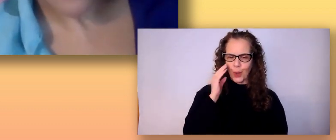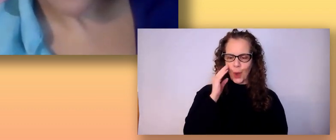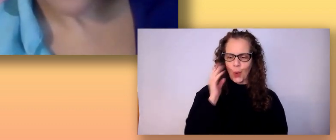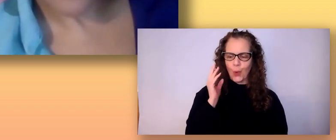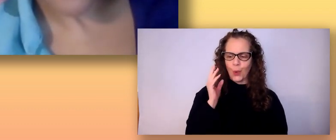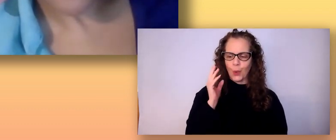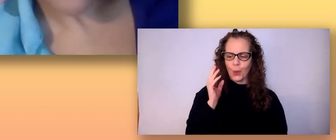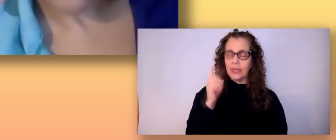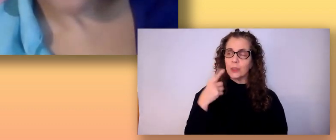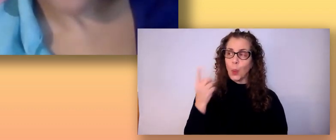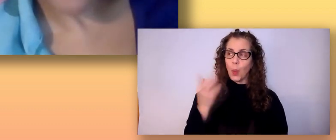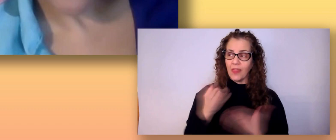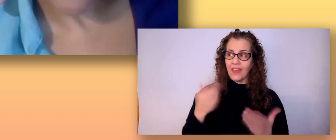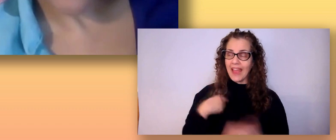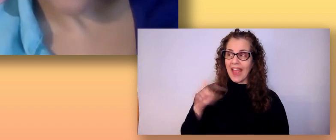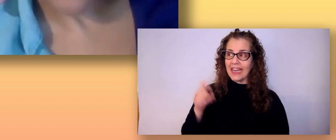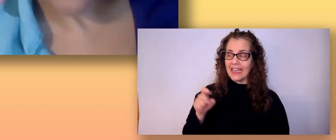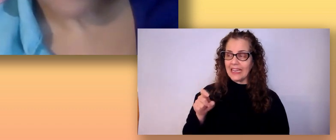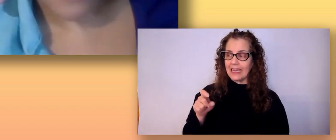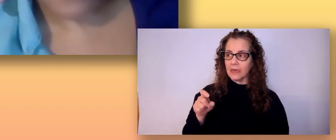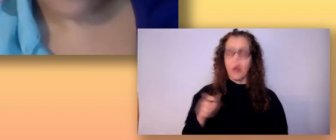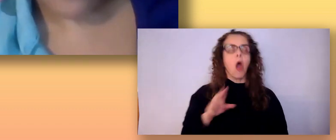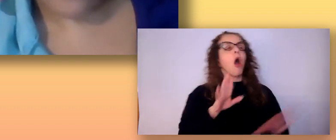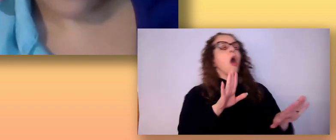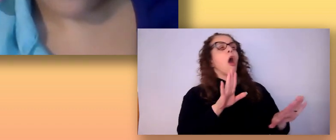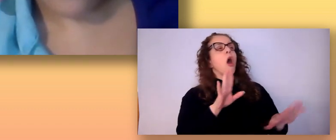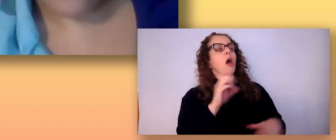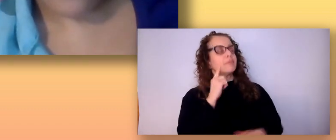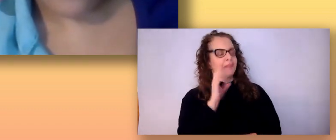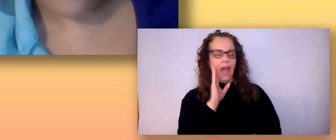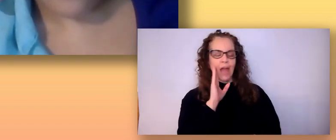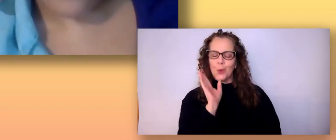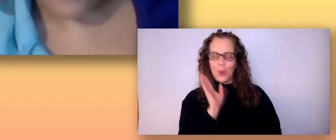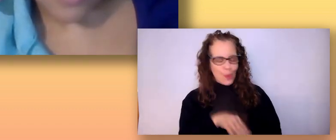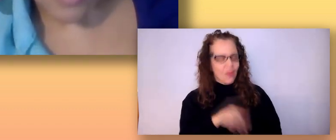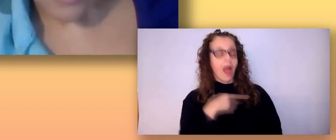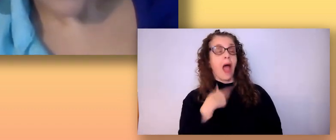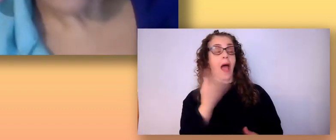there is one thing I need. I knew you would. I'll be right back.